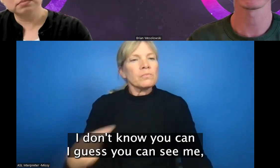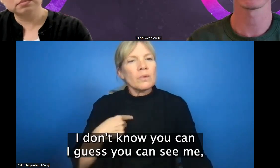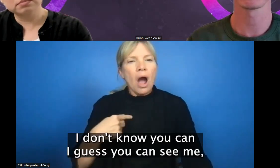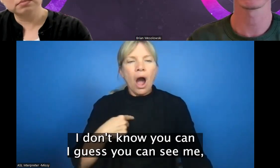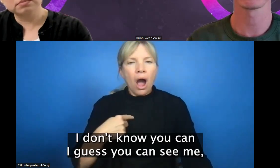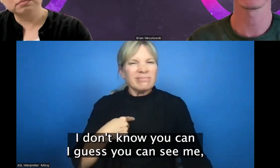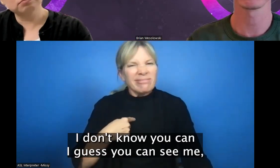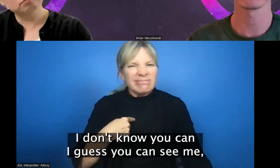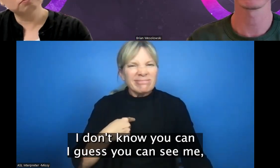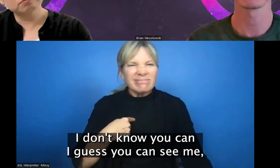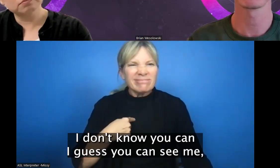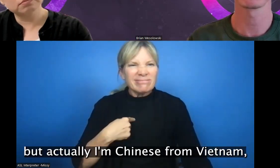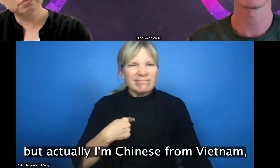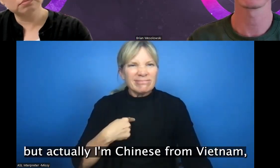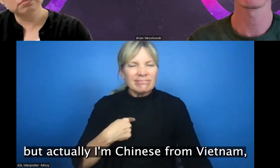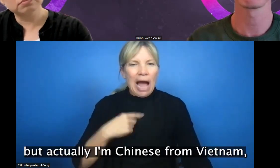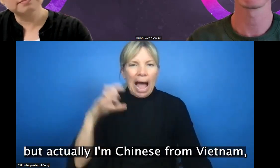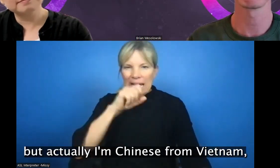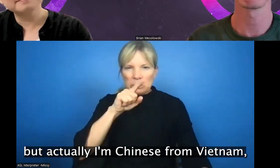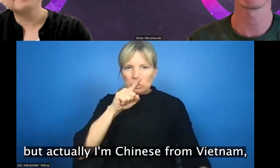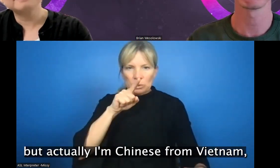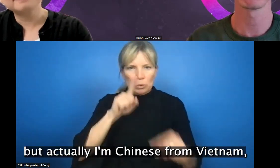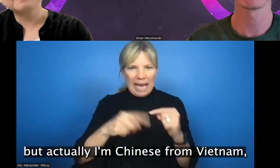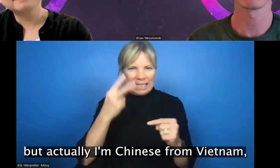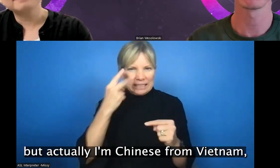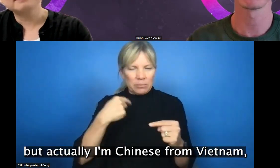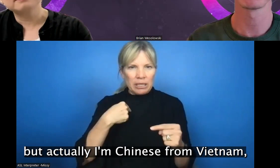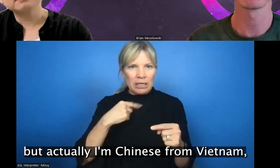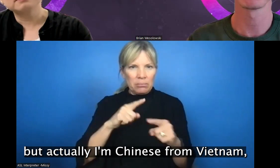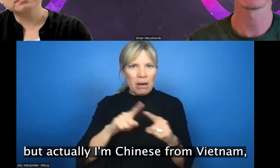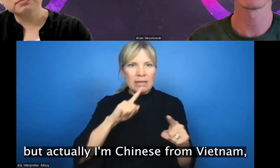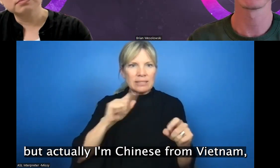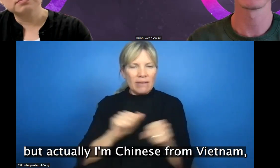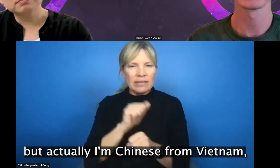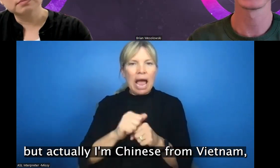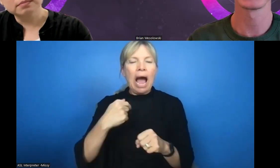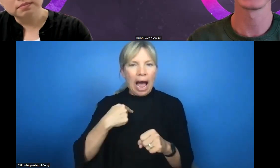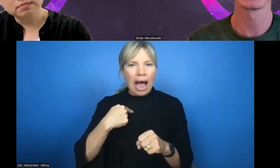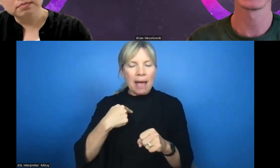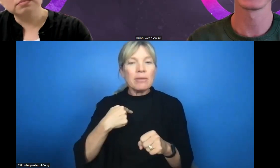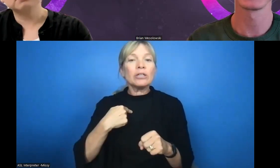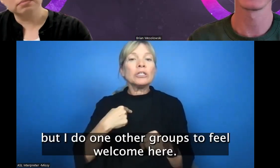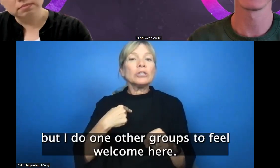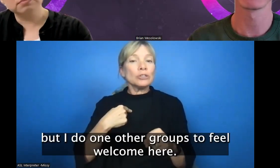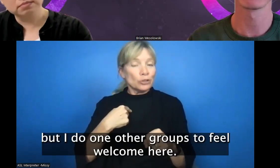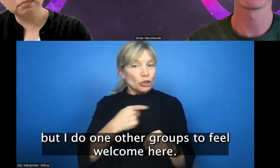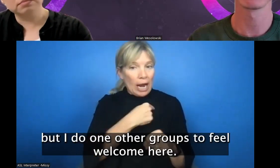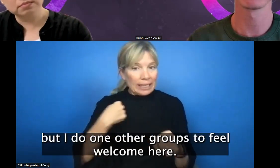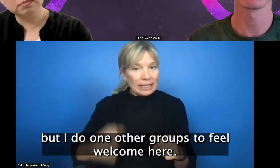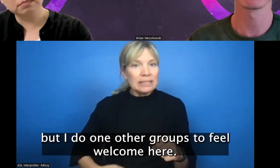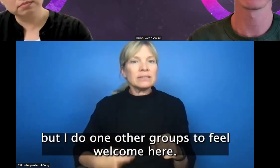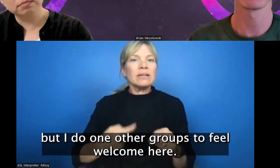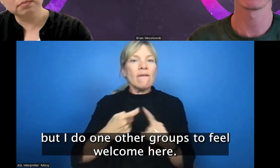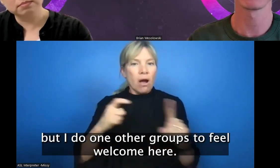don't know, I guess you cannot see me, but definitely I'm Chinese from Vietnam. But I